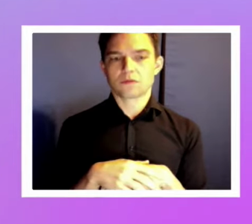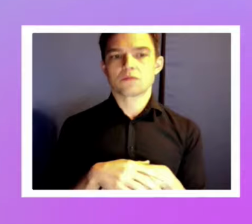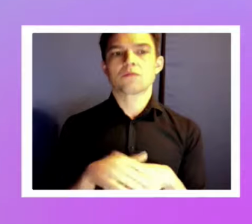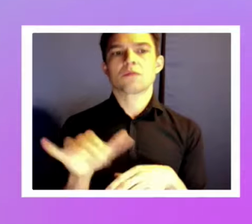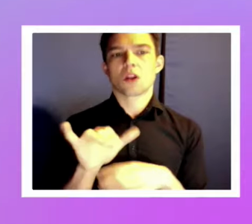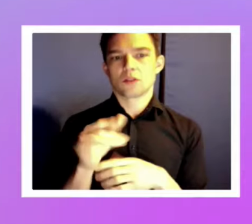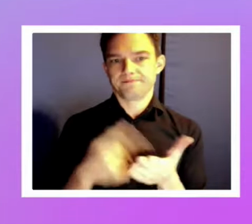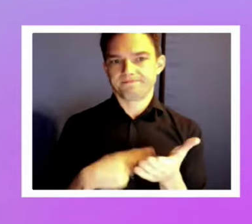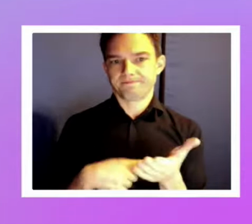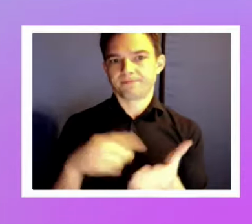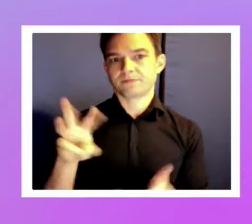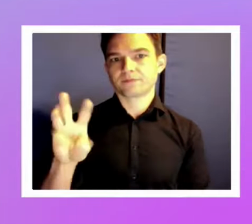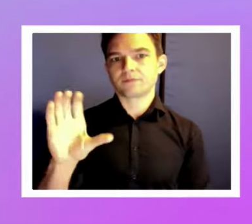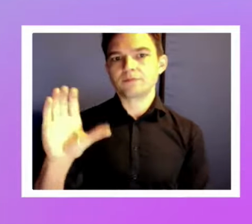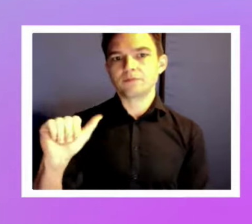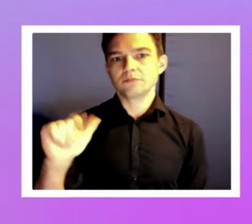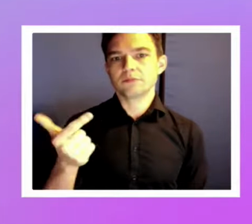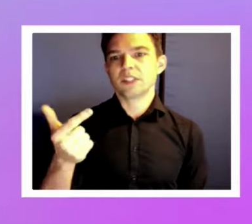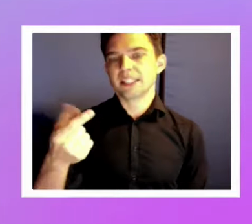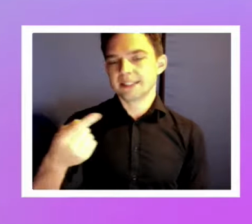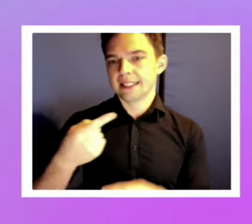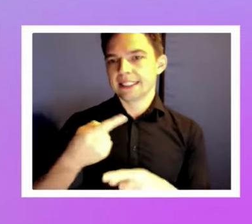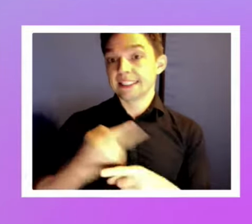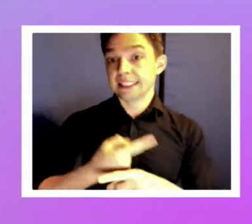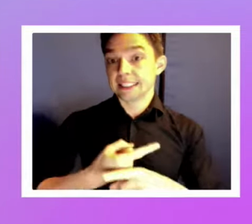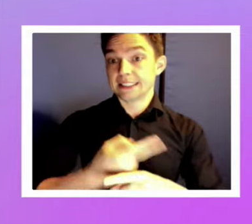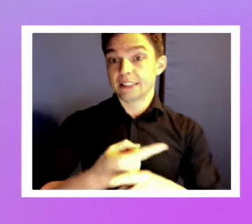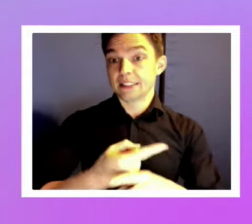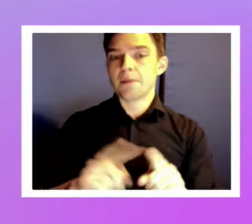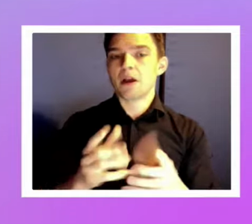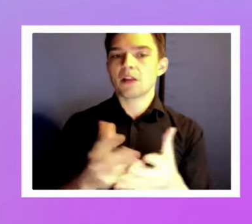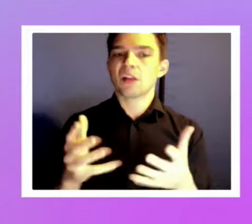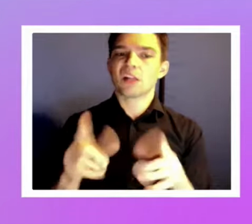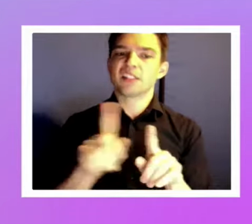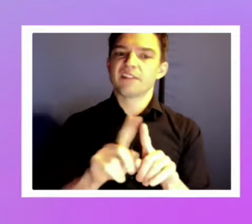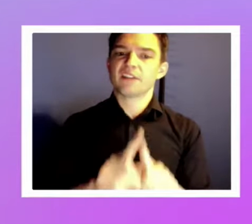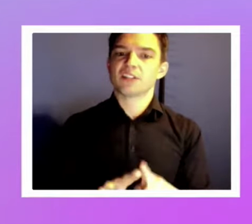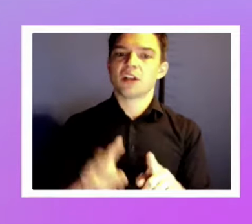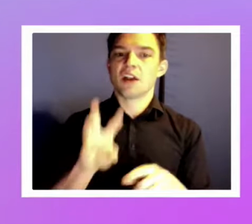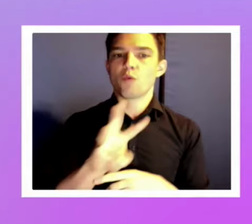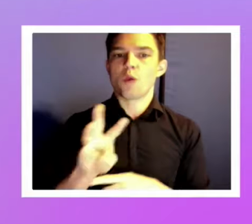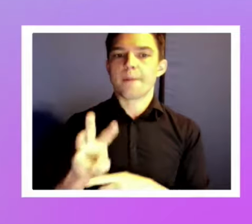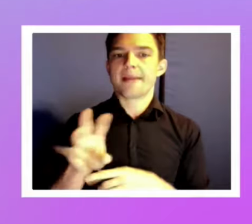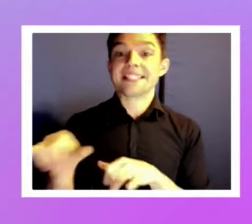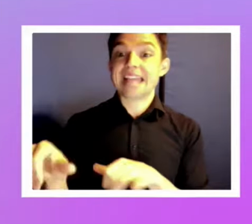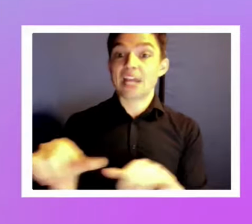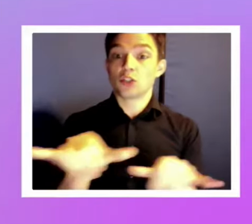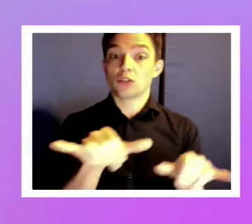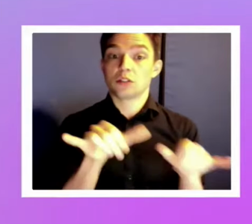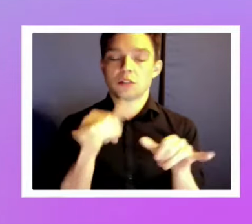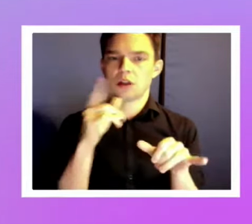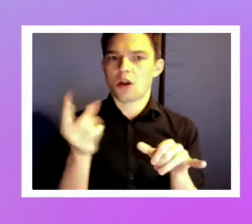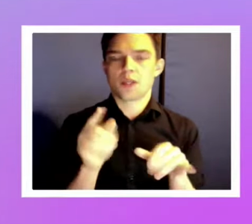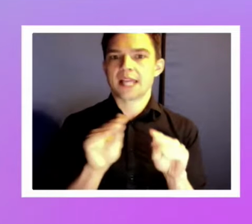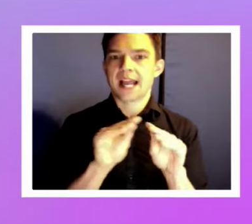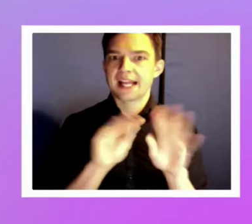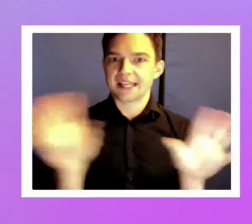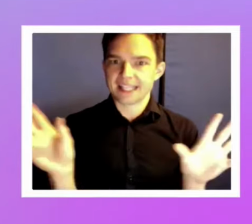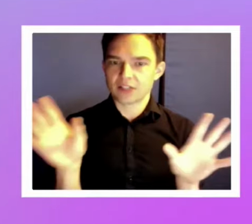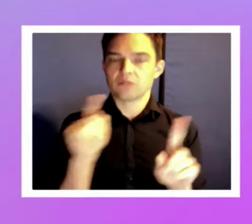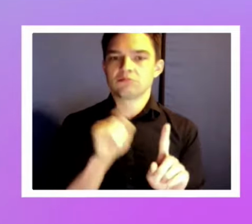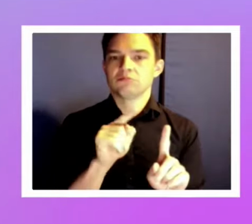there are lots of areas in web standards where it isn't always quite clear cut. You can argue either